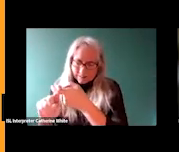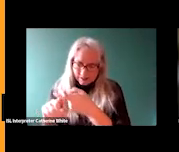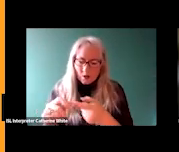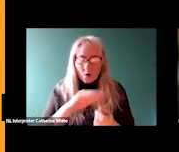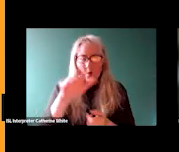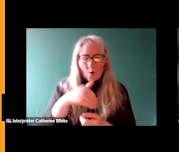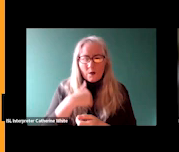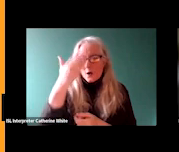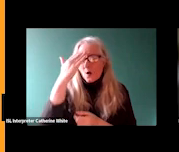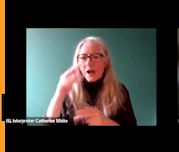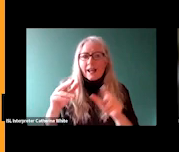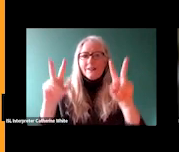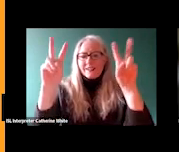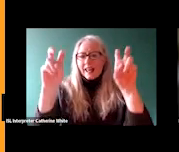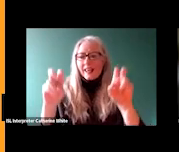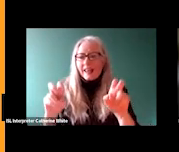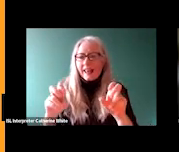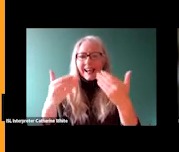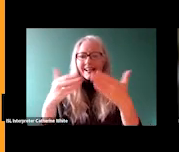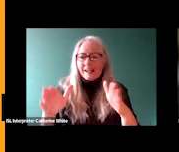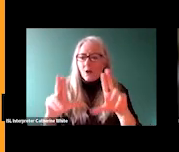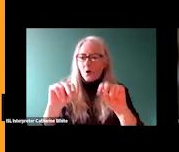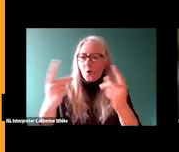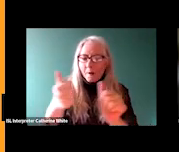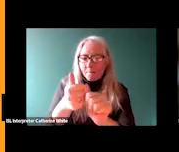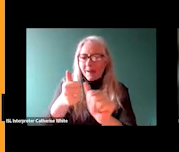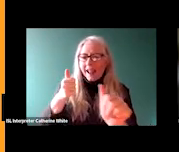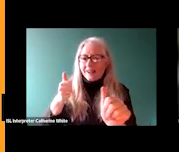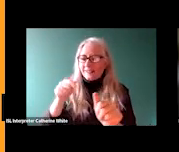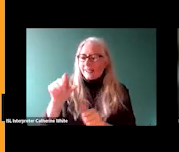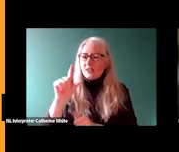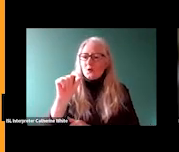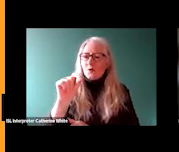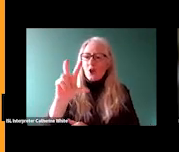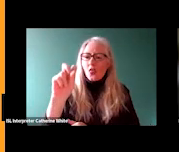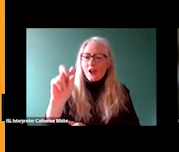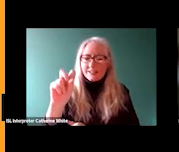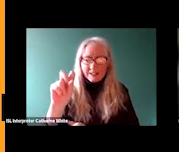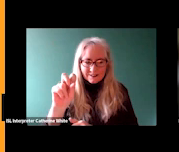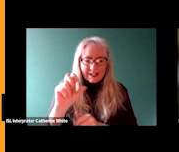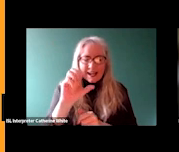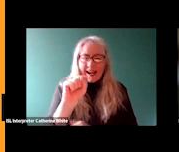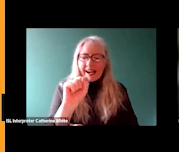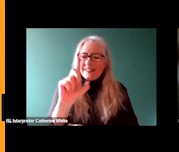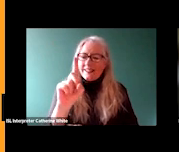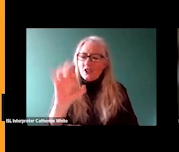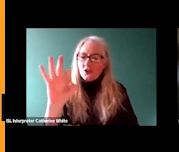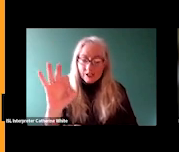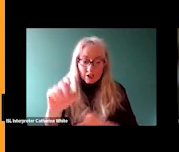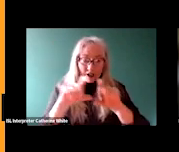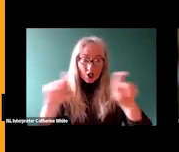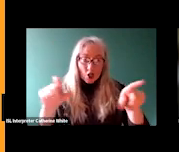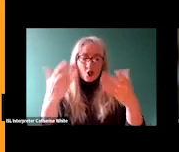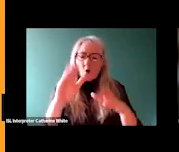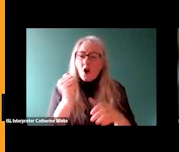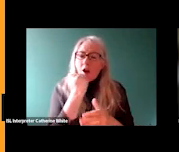no one behind is a key promise of the 2030 Agenda for Sustainable Development. And on screen then is number 11